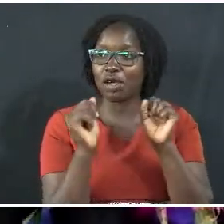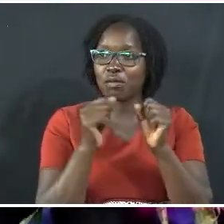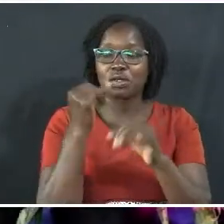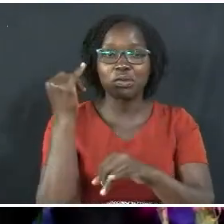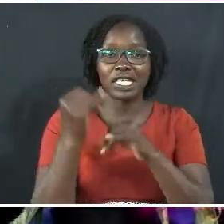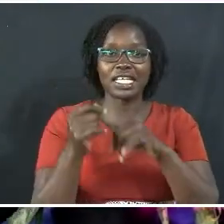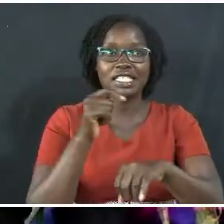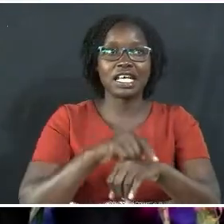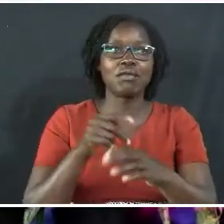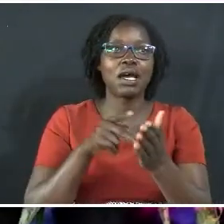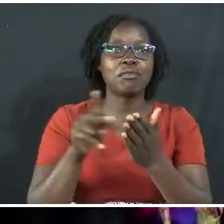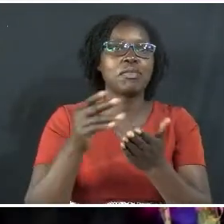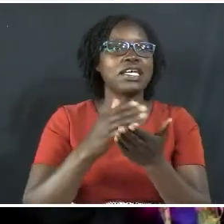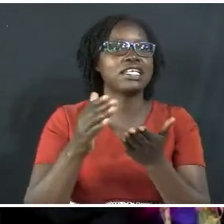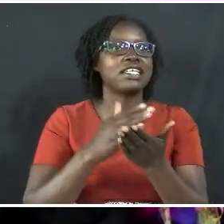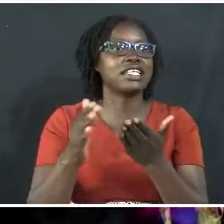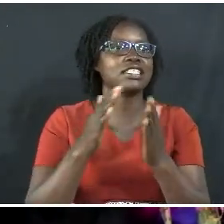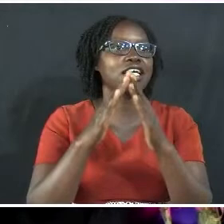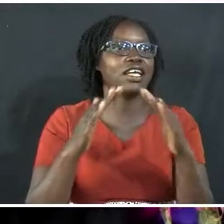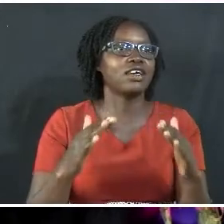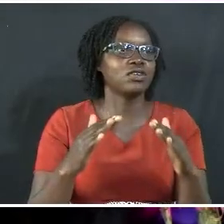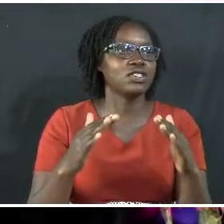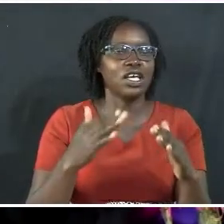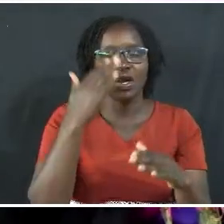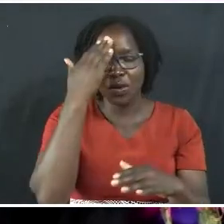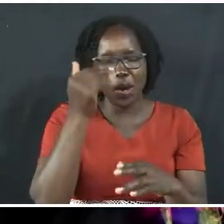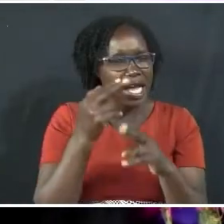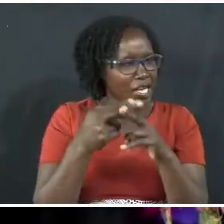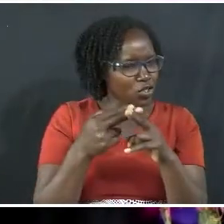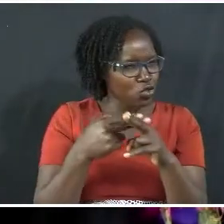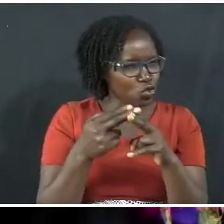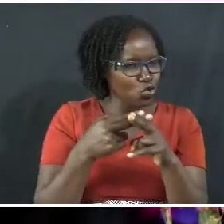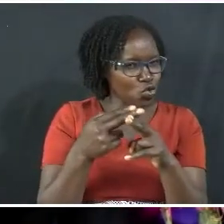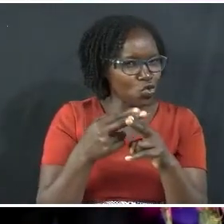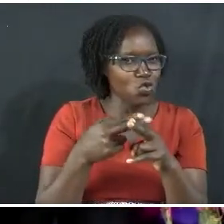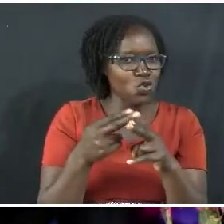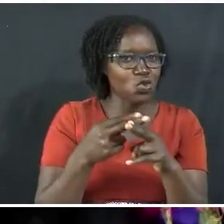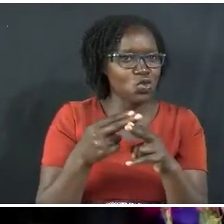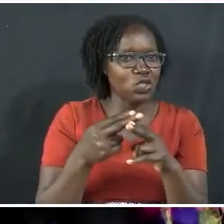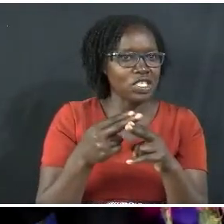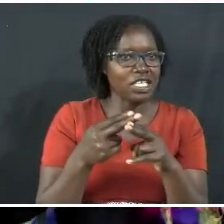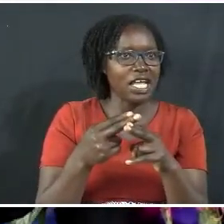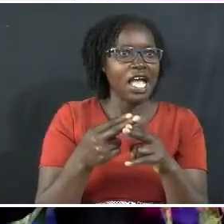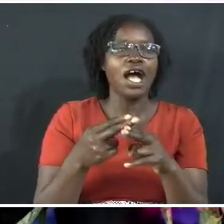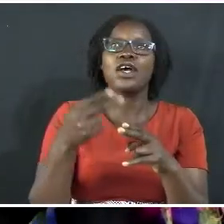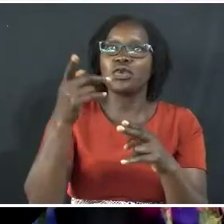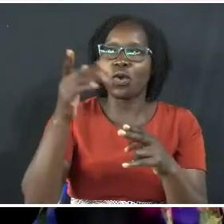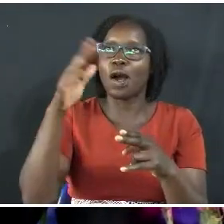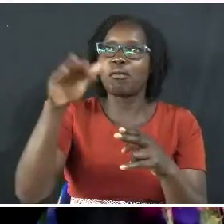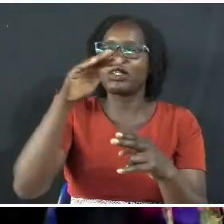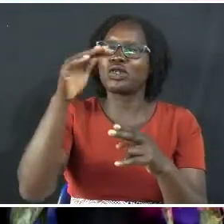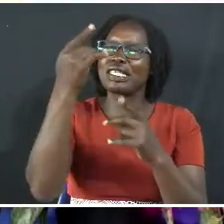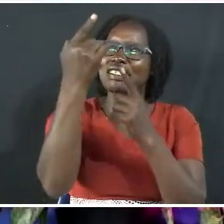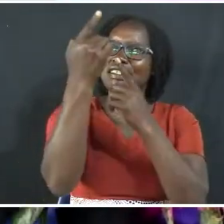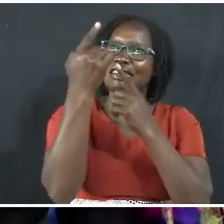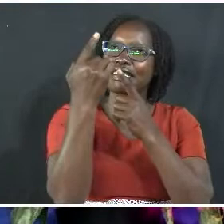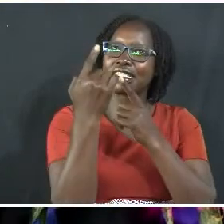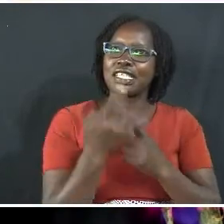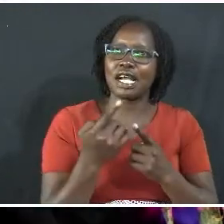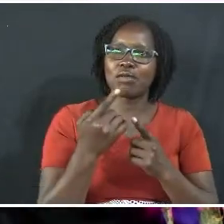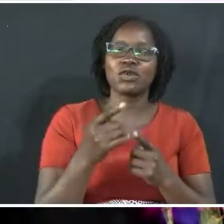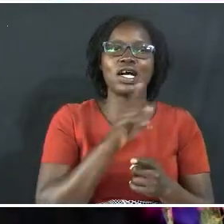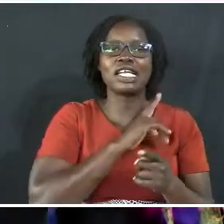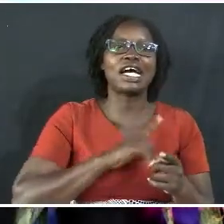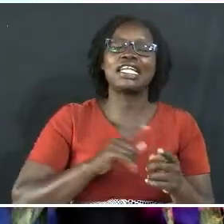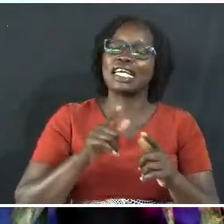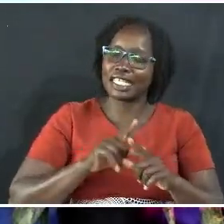last time that I pay rent on earth. Because soon and very soon, yes, the mansion is coming. You are a landlady